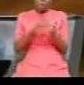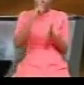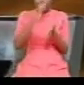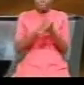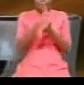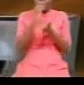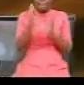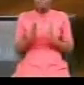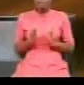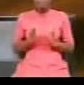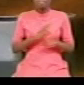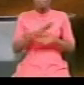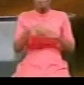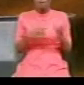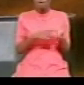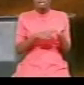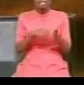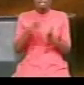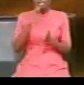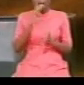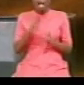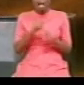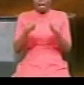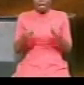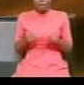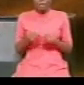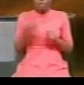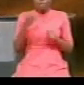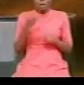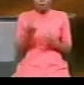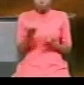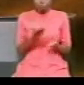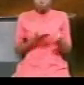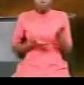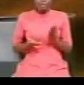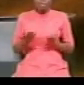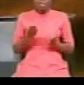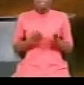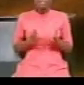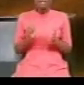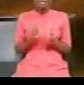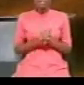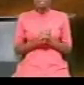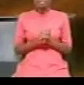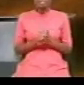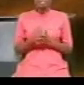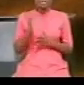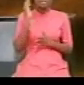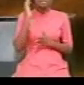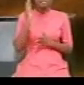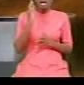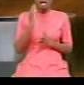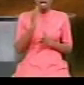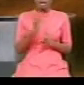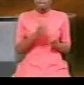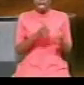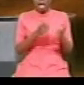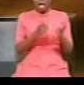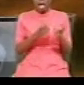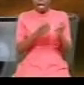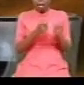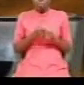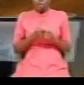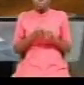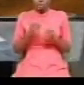believers. All these are areas of service that shall attract